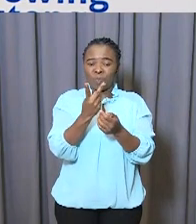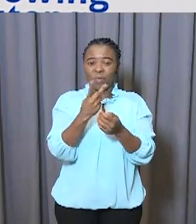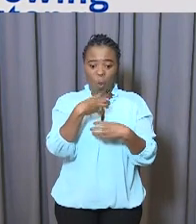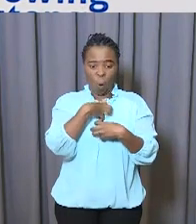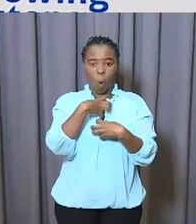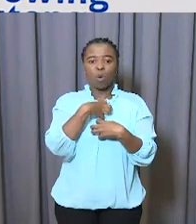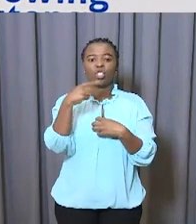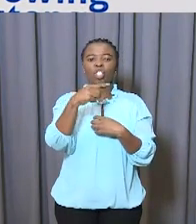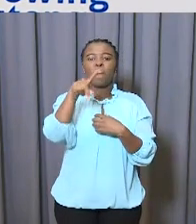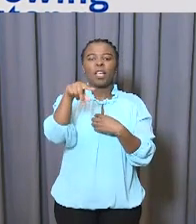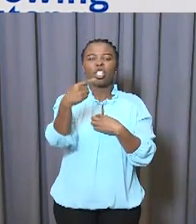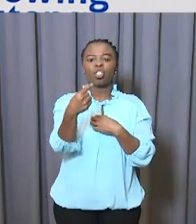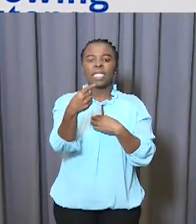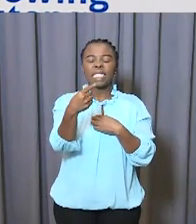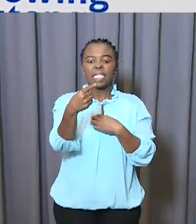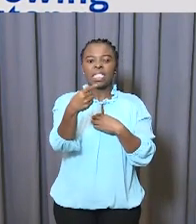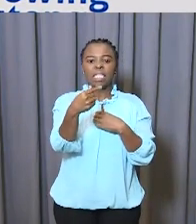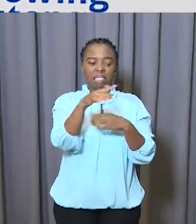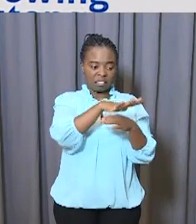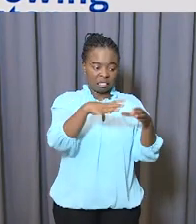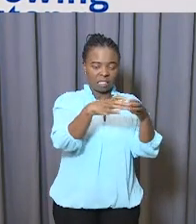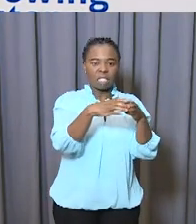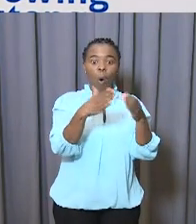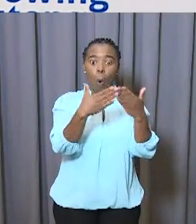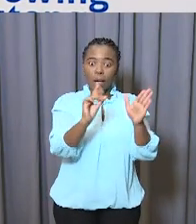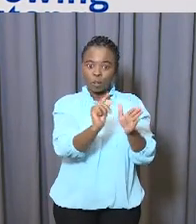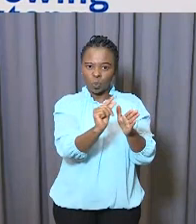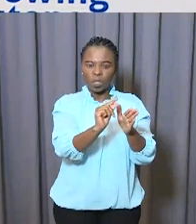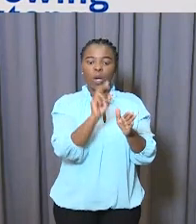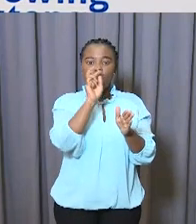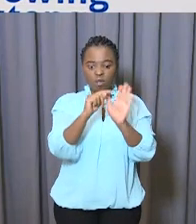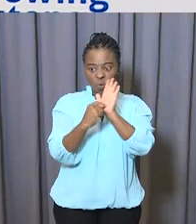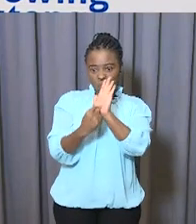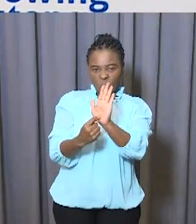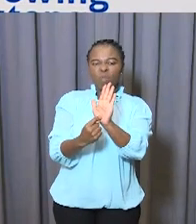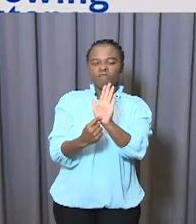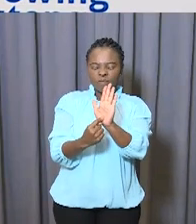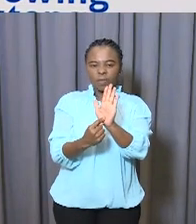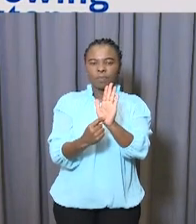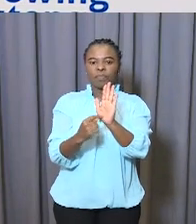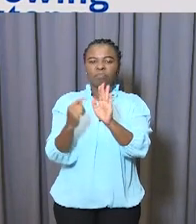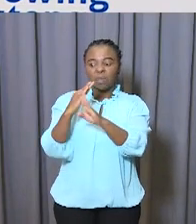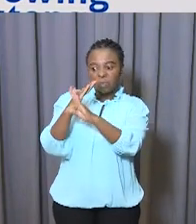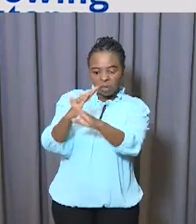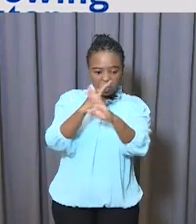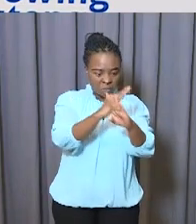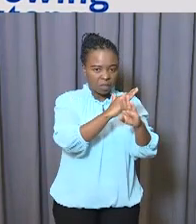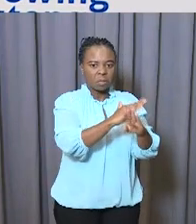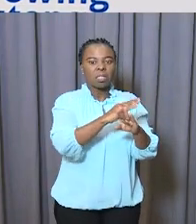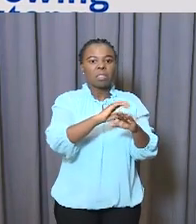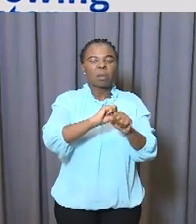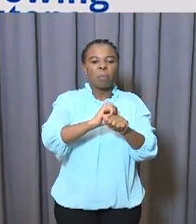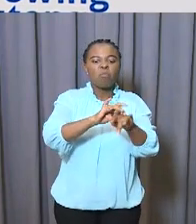GPG facilities opening up. So we need to also demonstrate that we are able to prevent any spread and